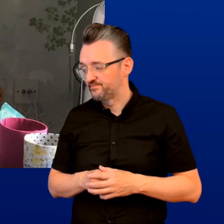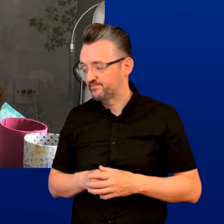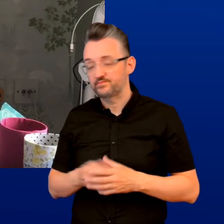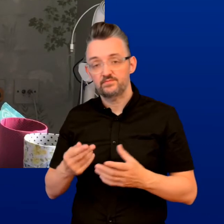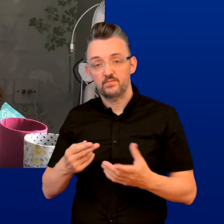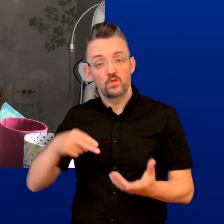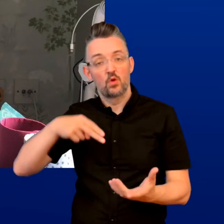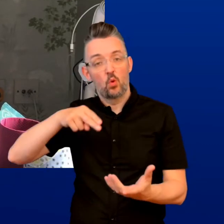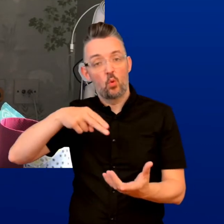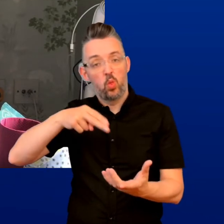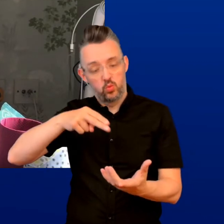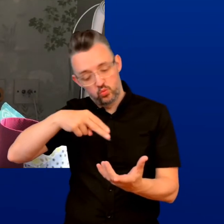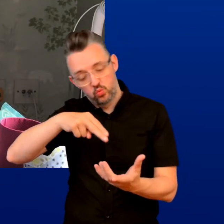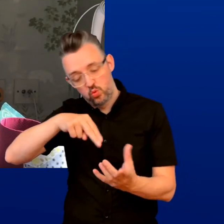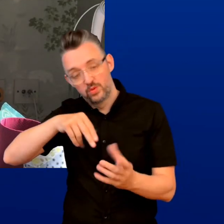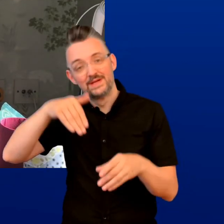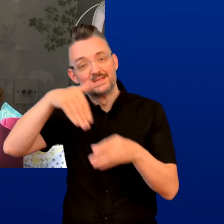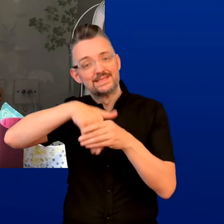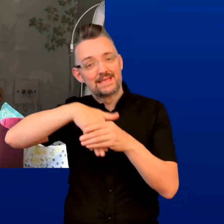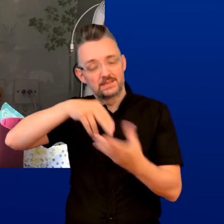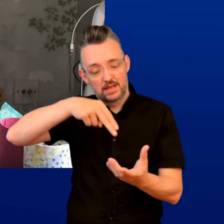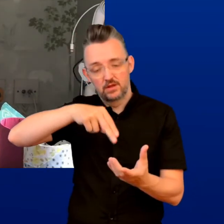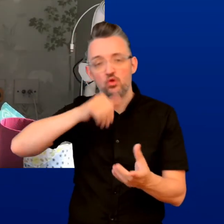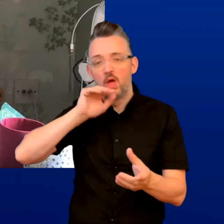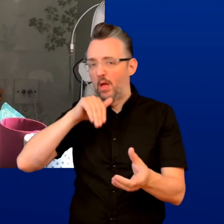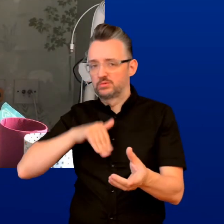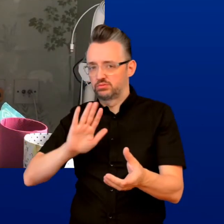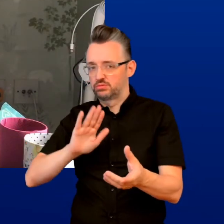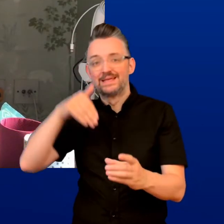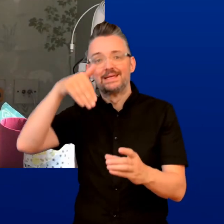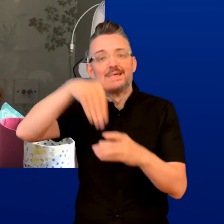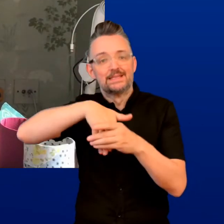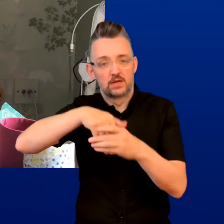And then you'll glue the top and the inside only, not the outside.